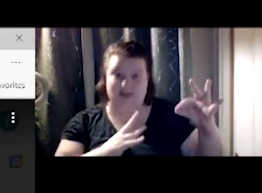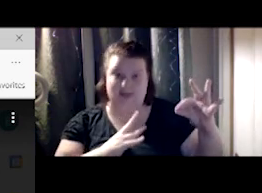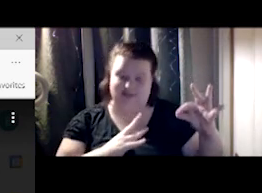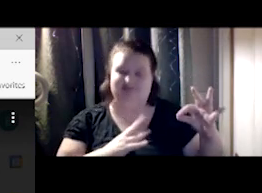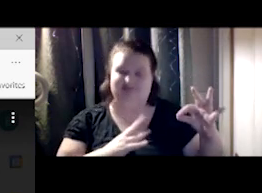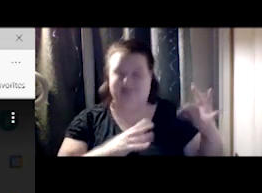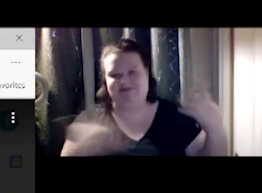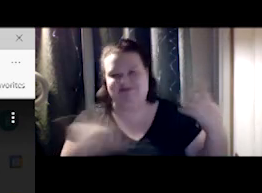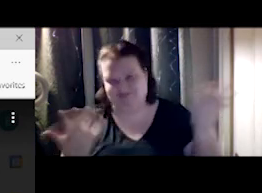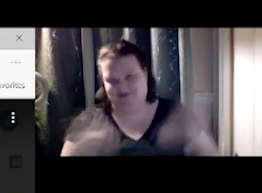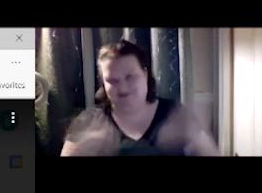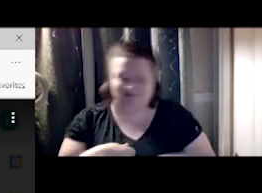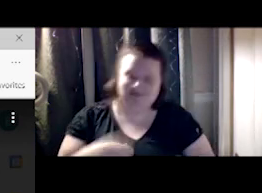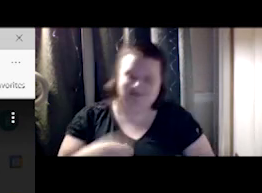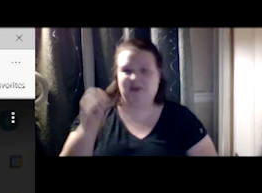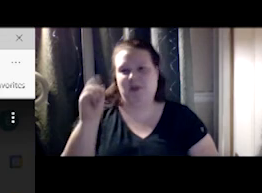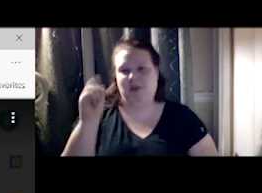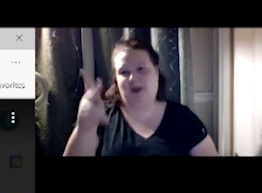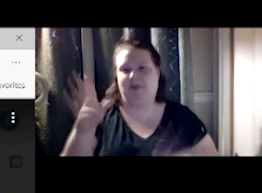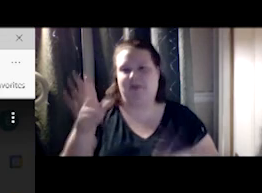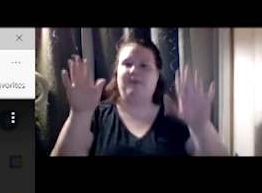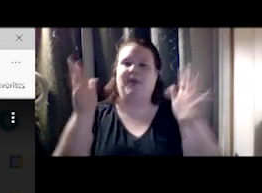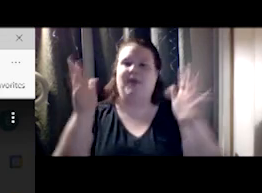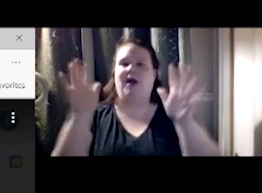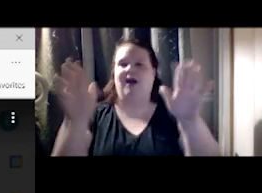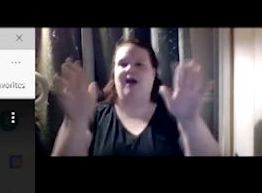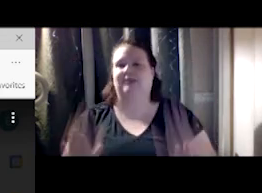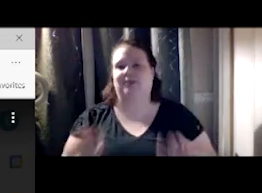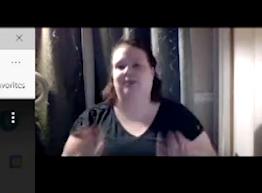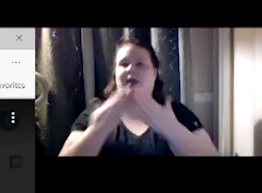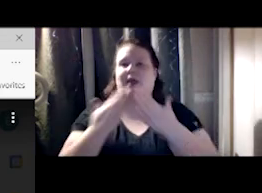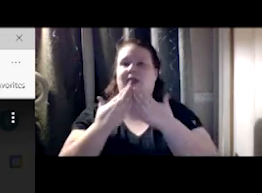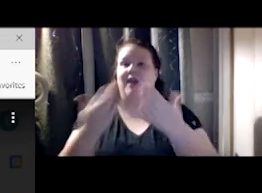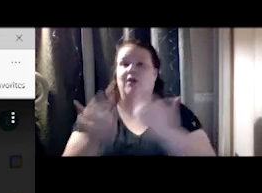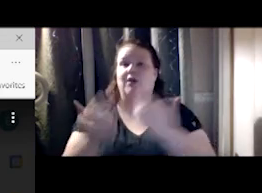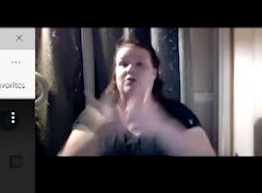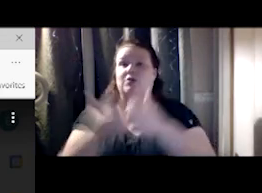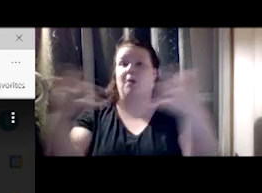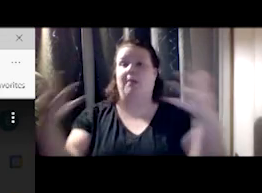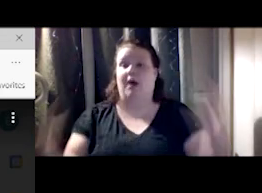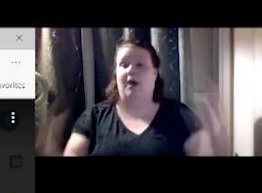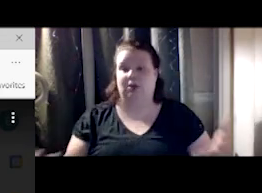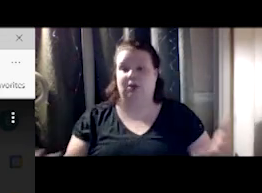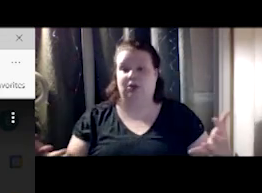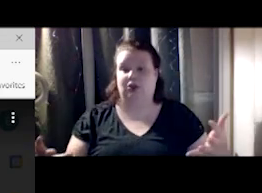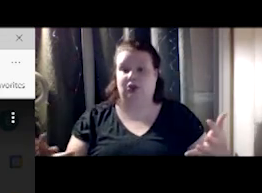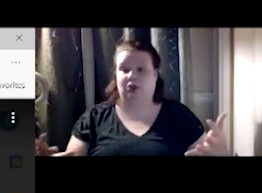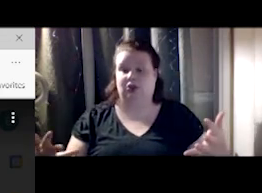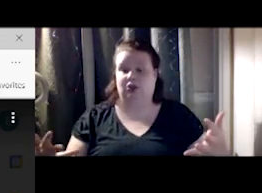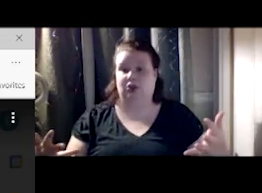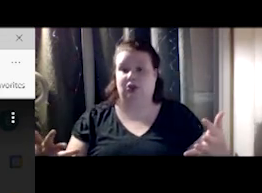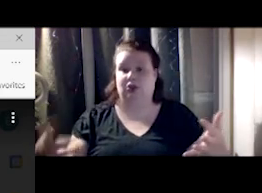Okay, well, awesome. Thank you so much. You guys were a great and